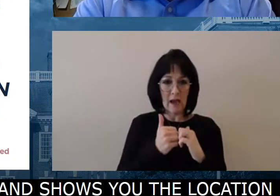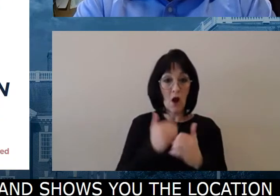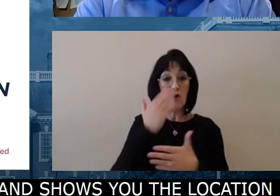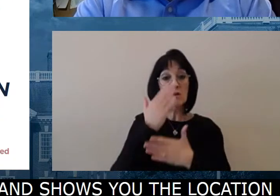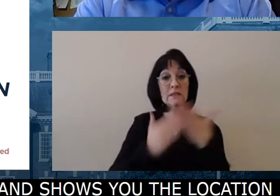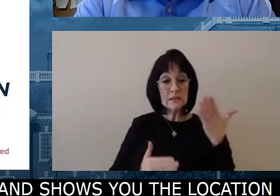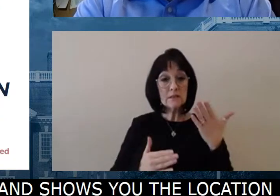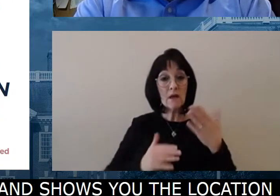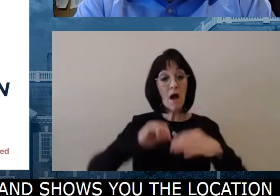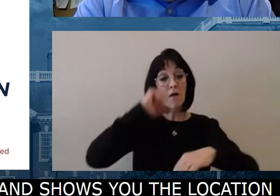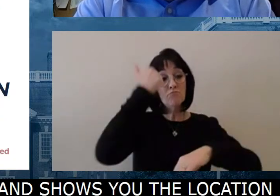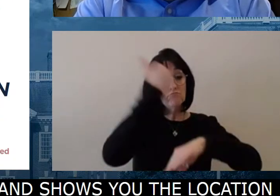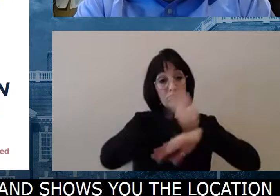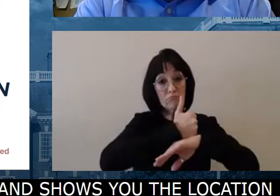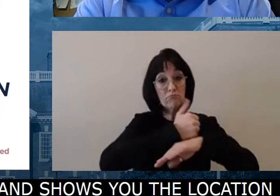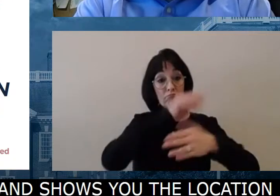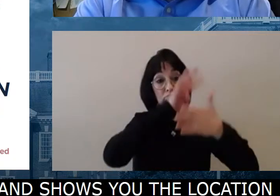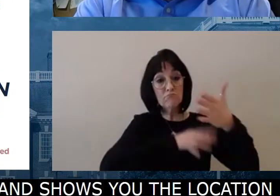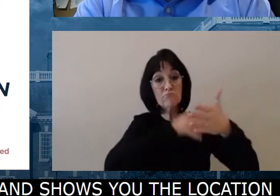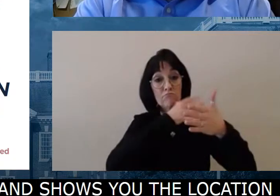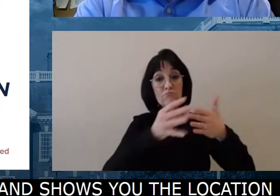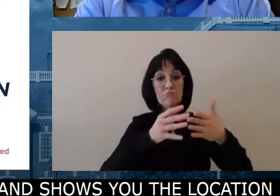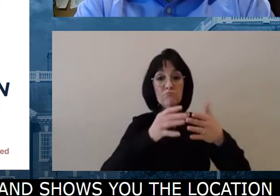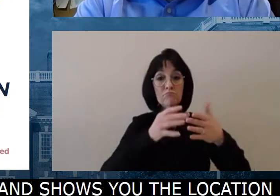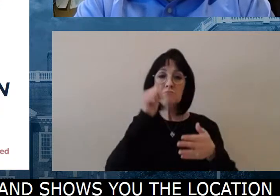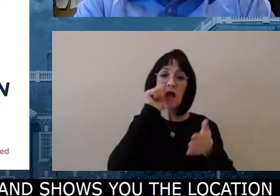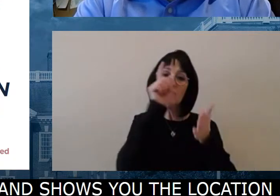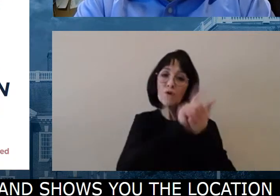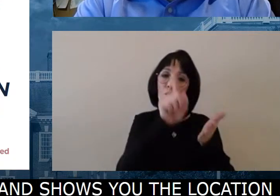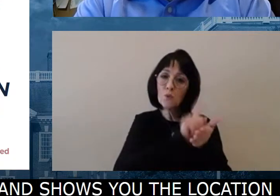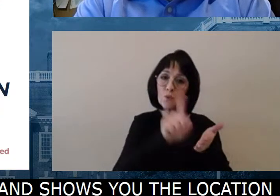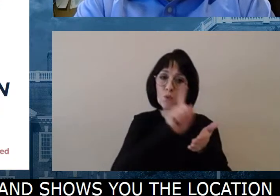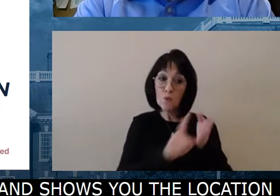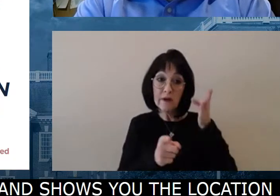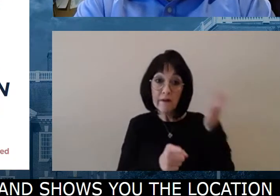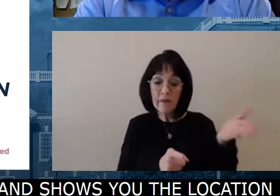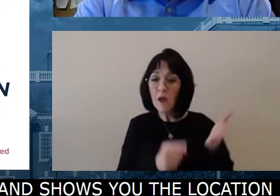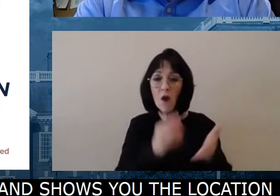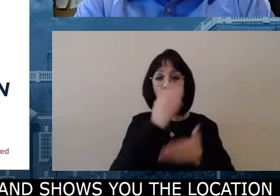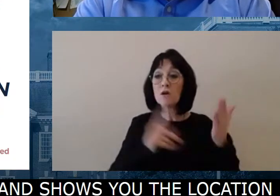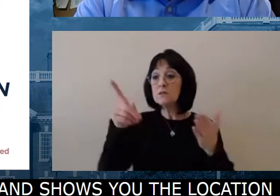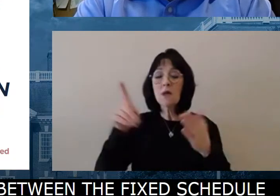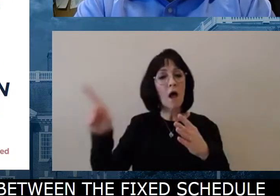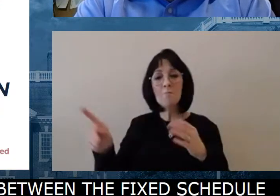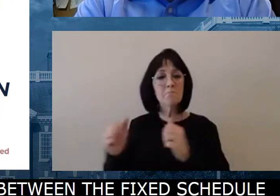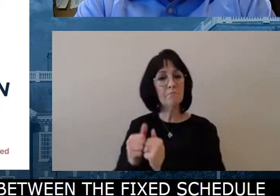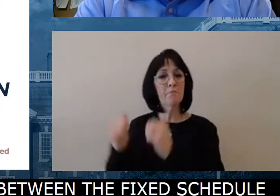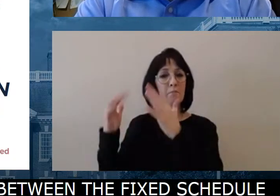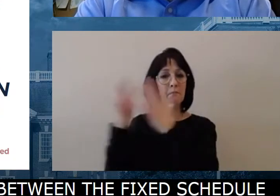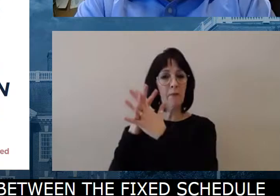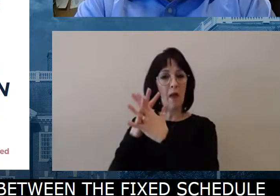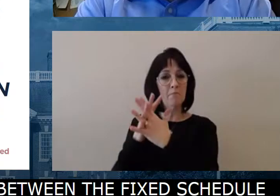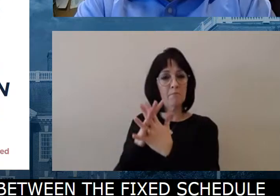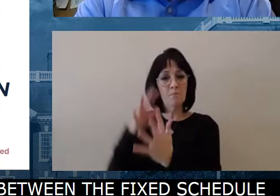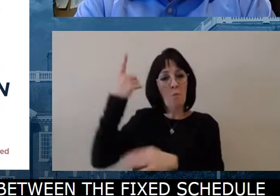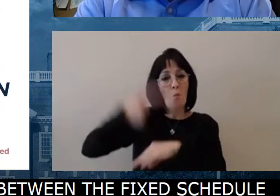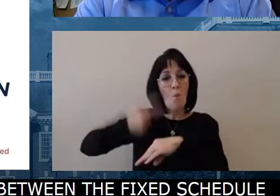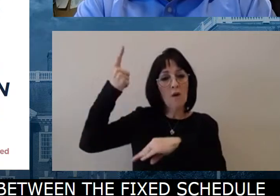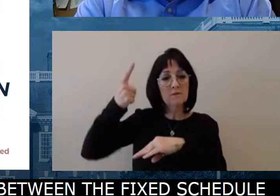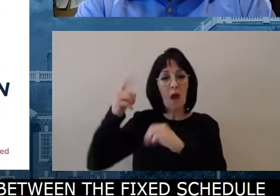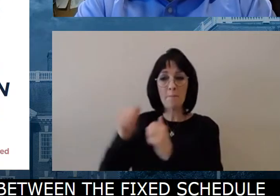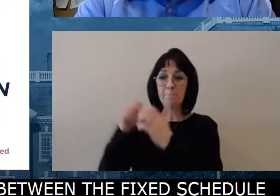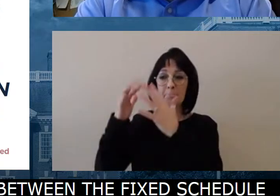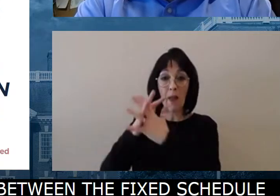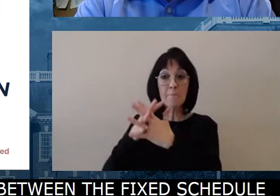So just because people are getting vaccinated doesn't mean that the risk has gone away. So we want to make sure those individuals that are